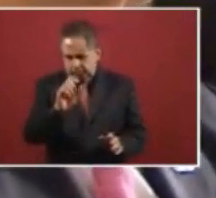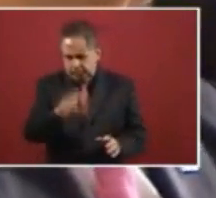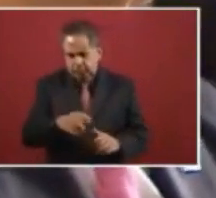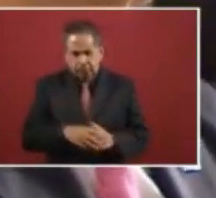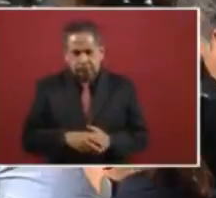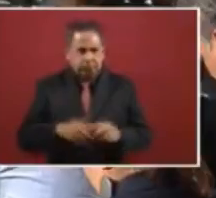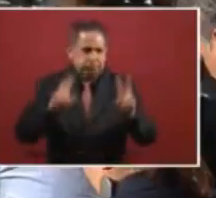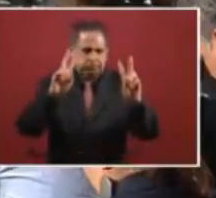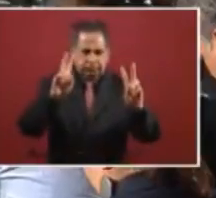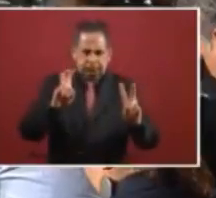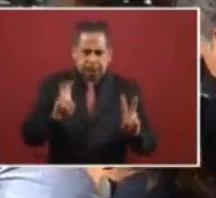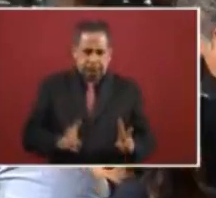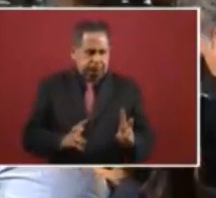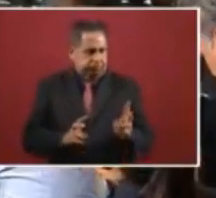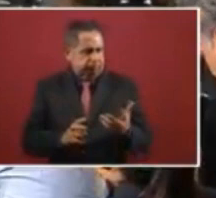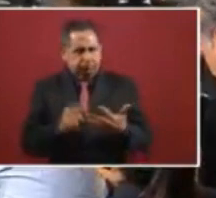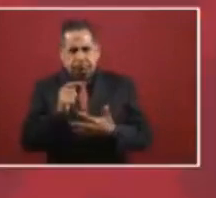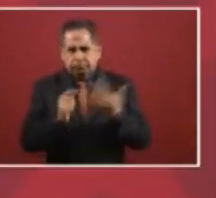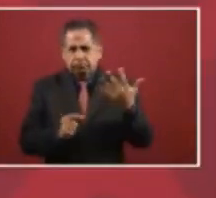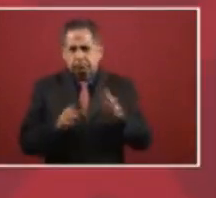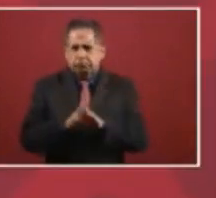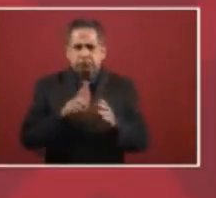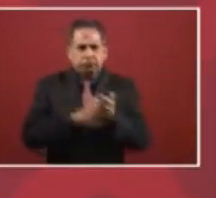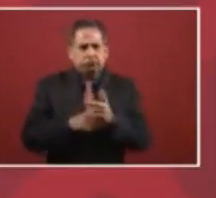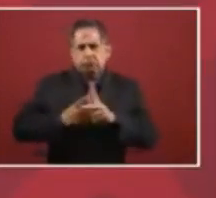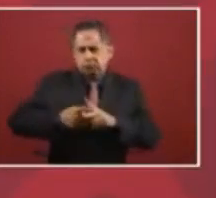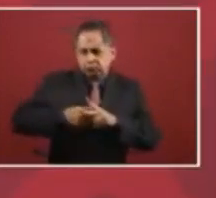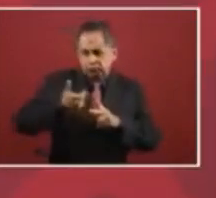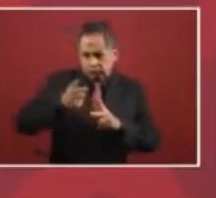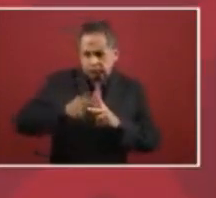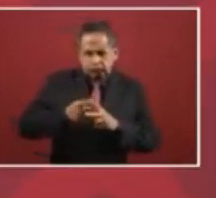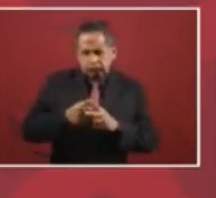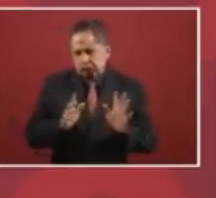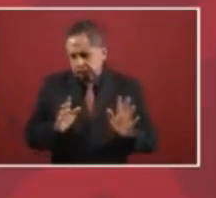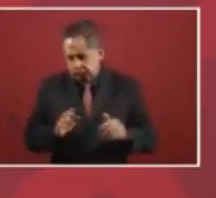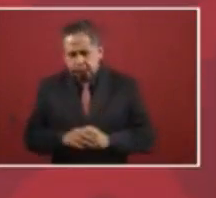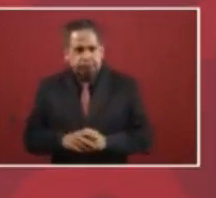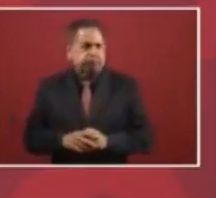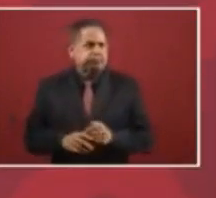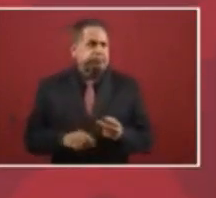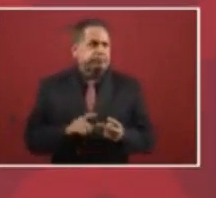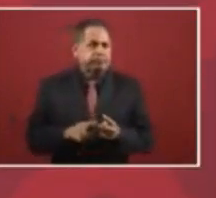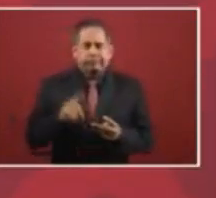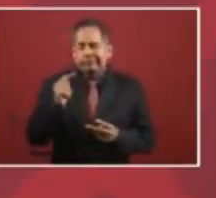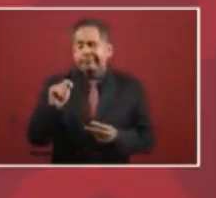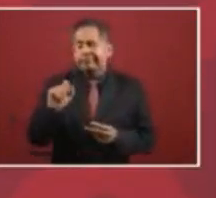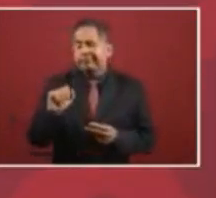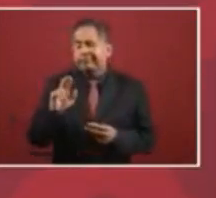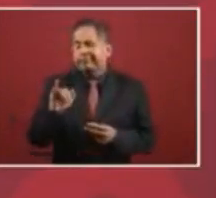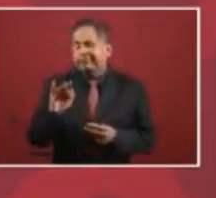But it's the same thing. It's matters like tariffs